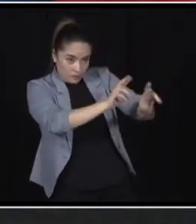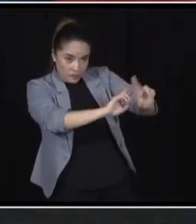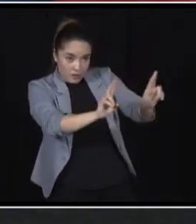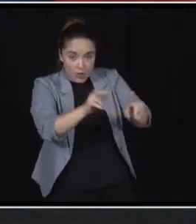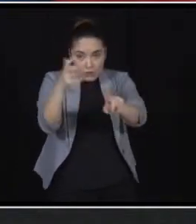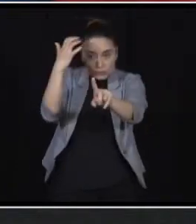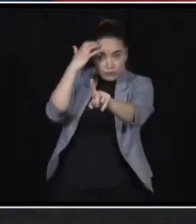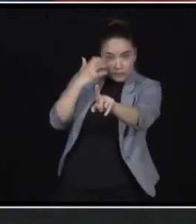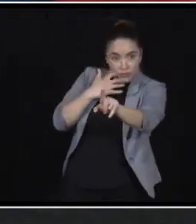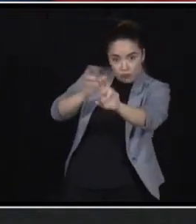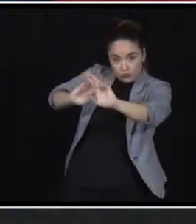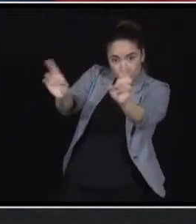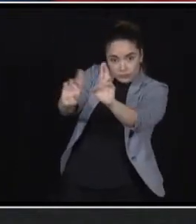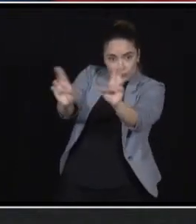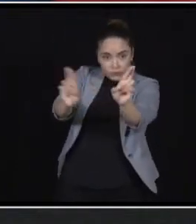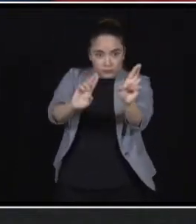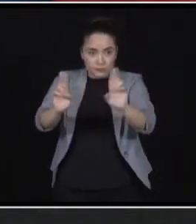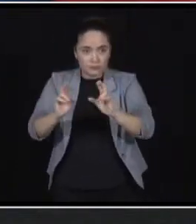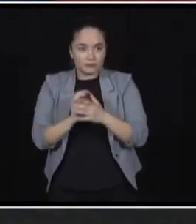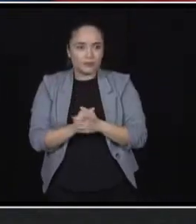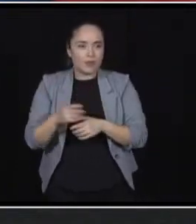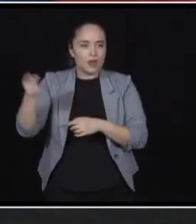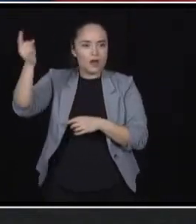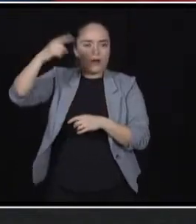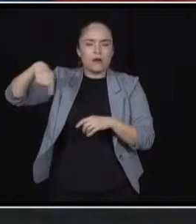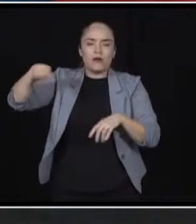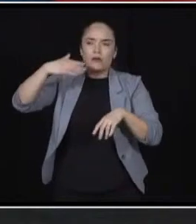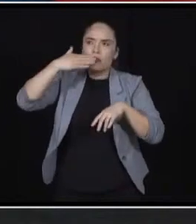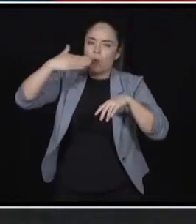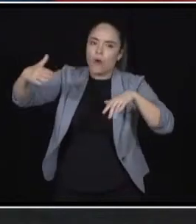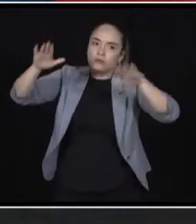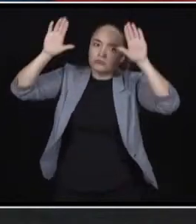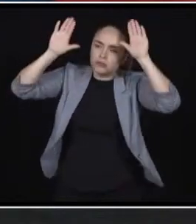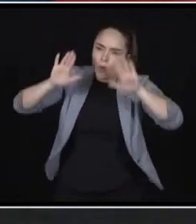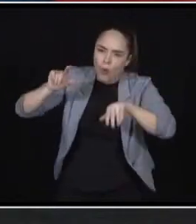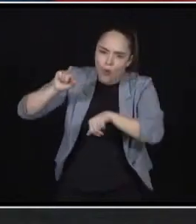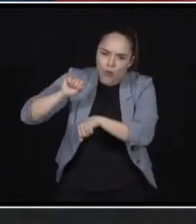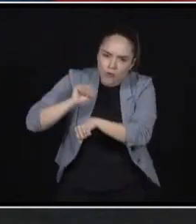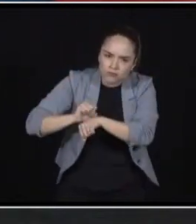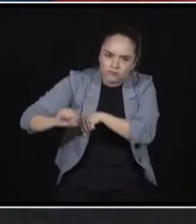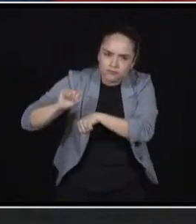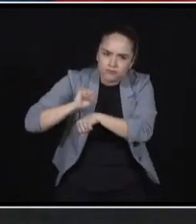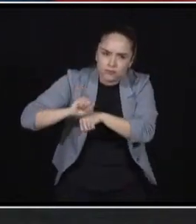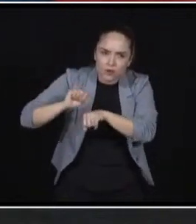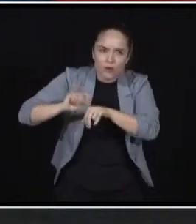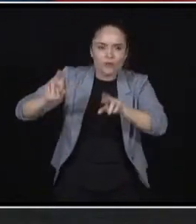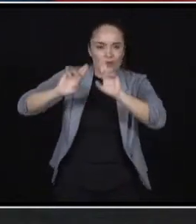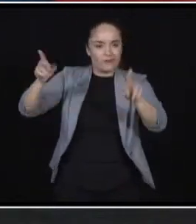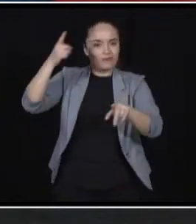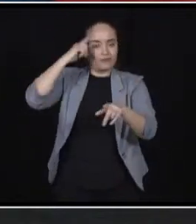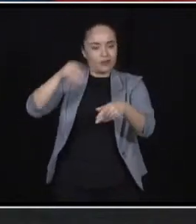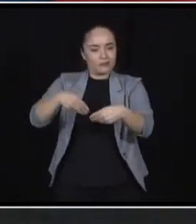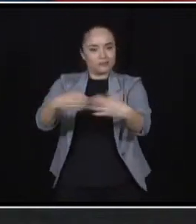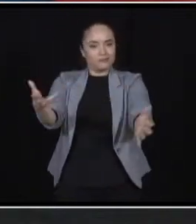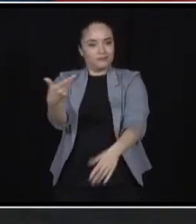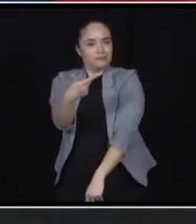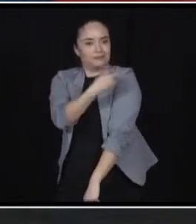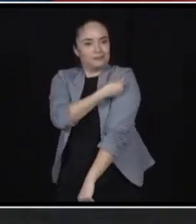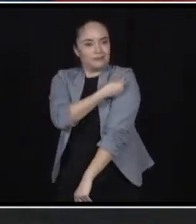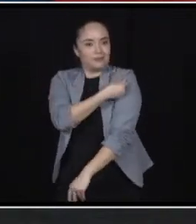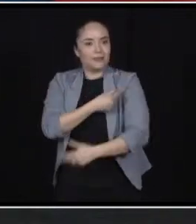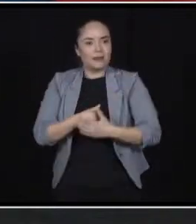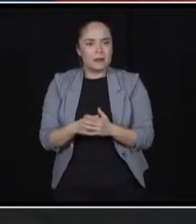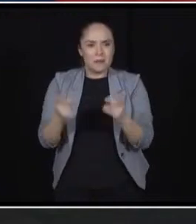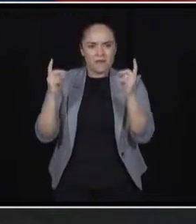done an absolute incredible job getting vaccines into people's arms.